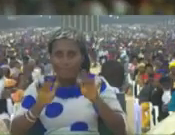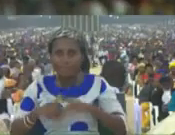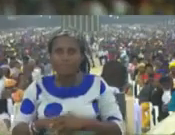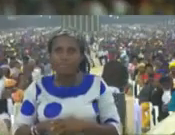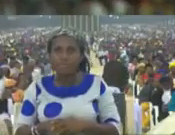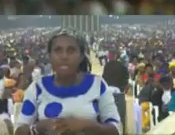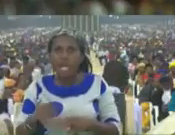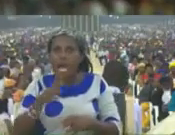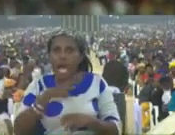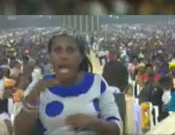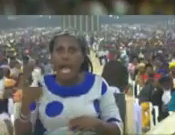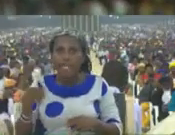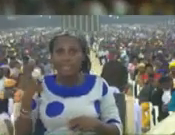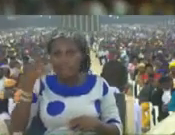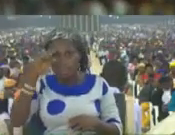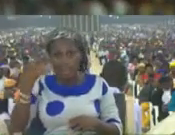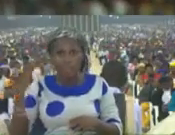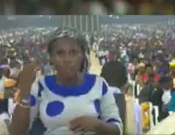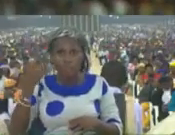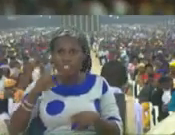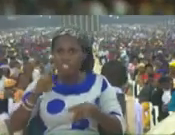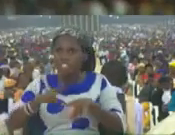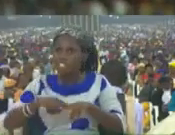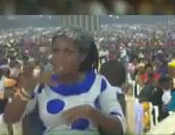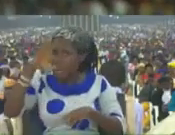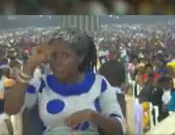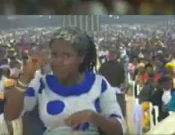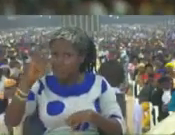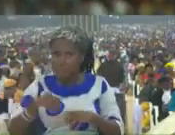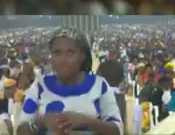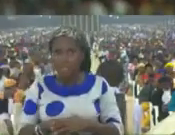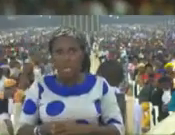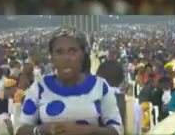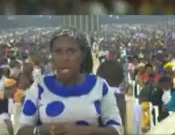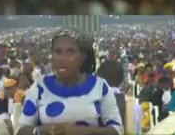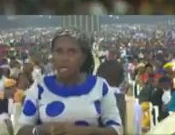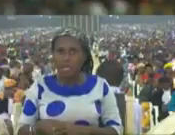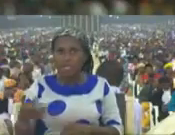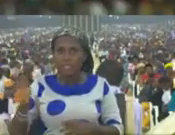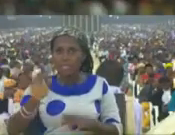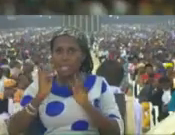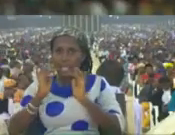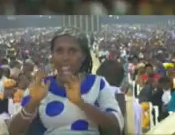And it was the chairman, I didn't know. So they laughed at the chairman.